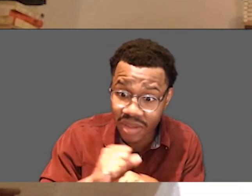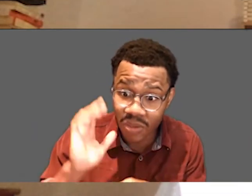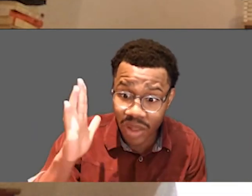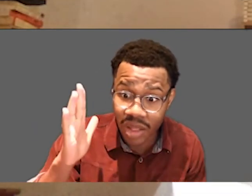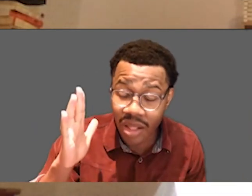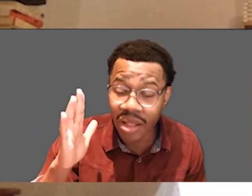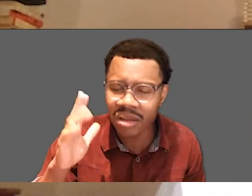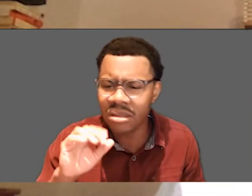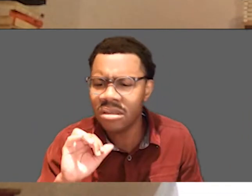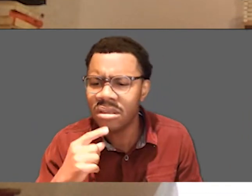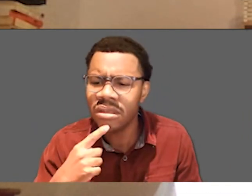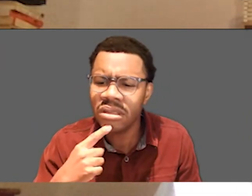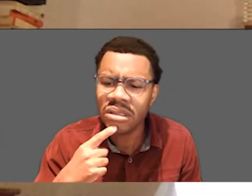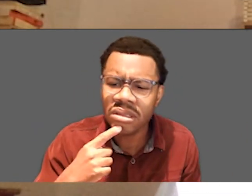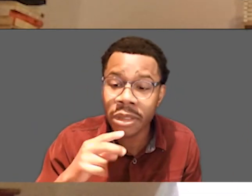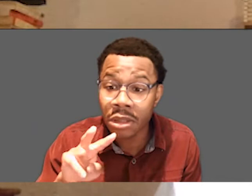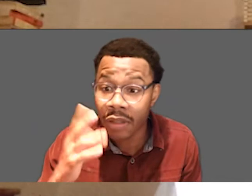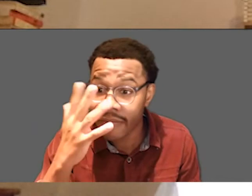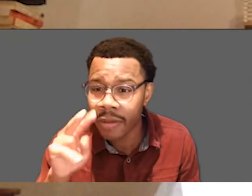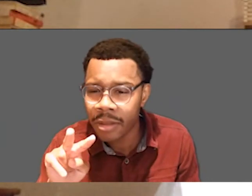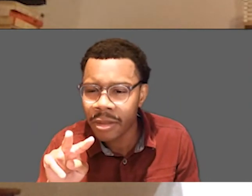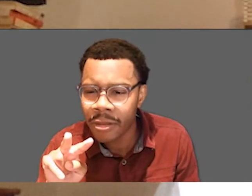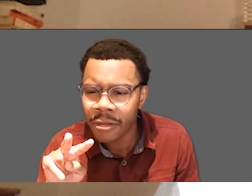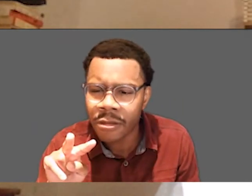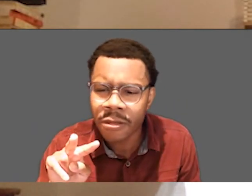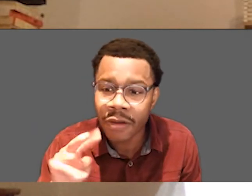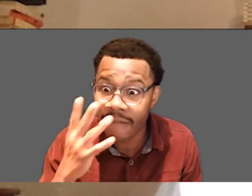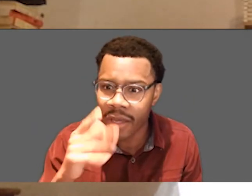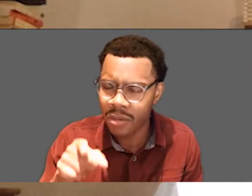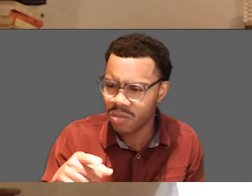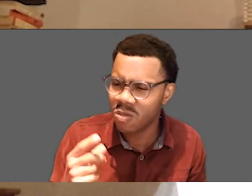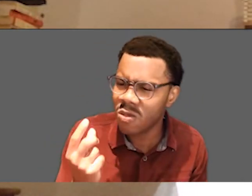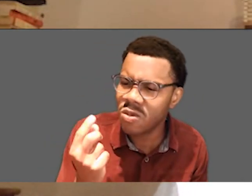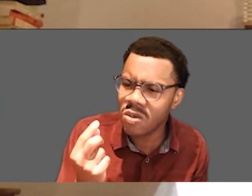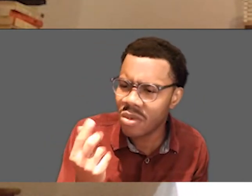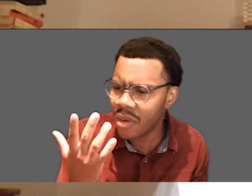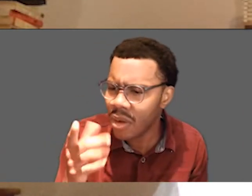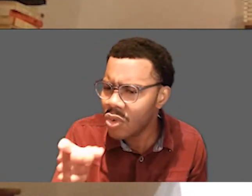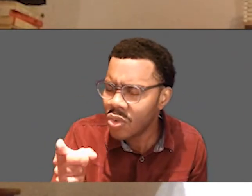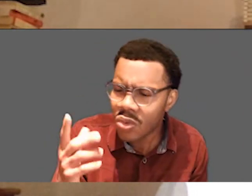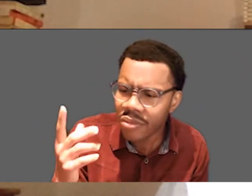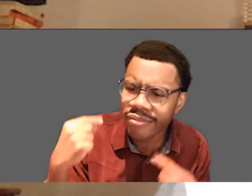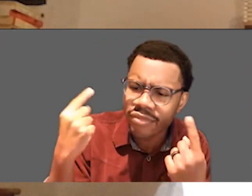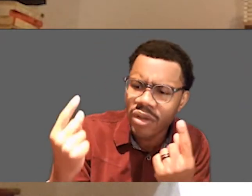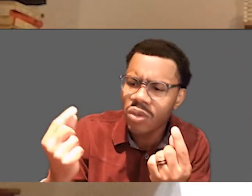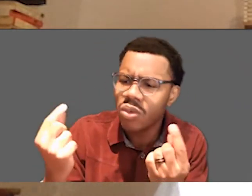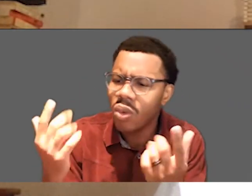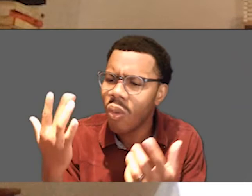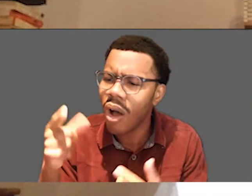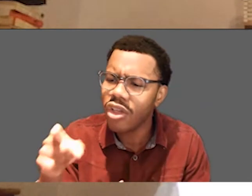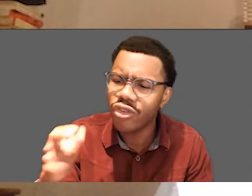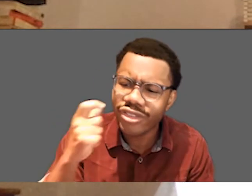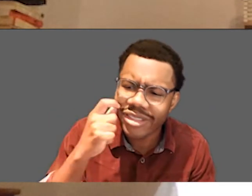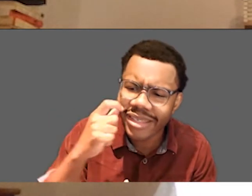on its space. It seemed to be asking me where I had been and why were we so pale? It looked